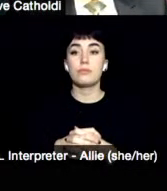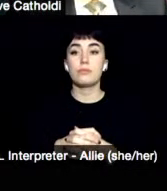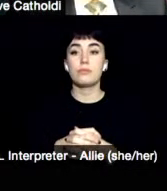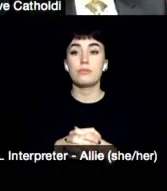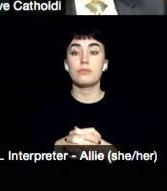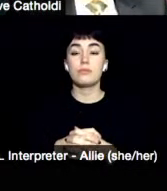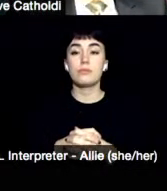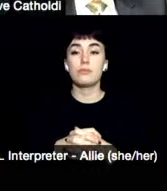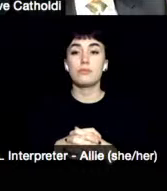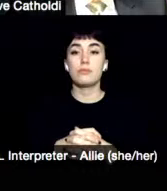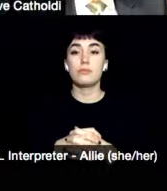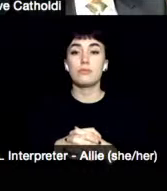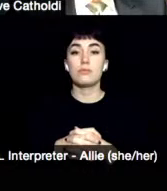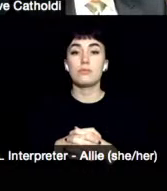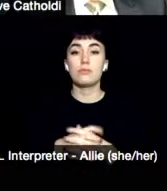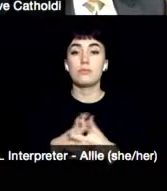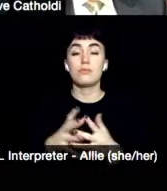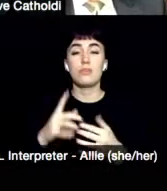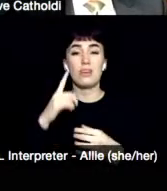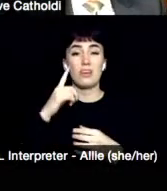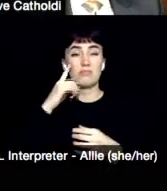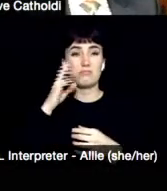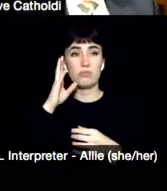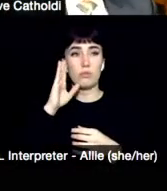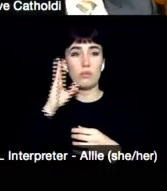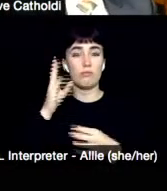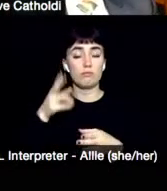have what I think would be short